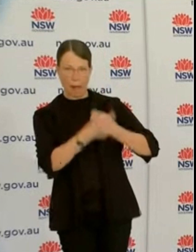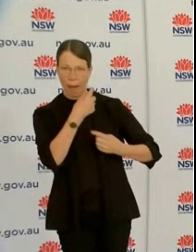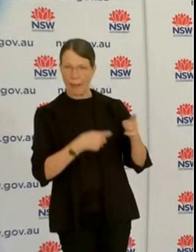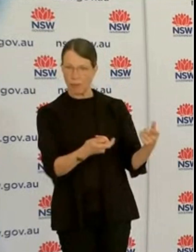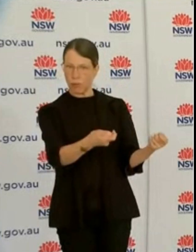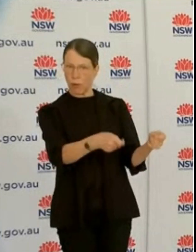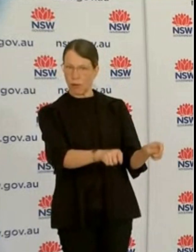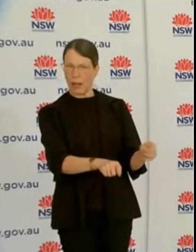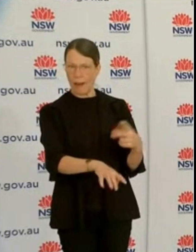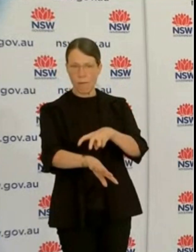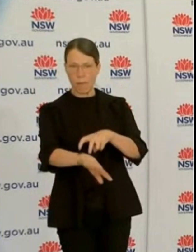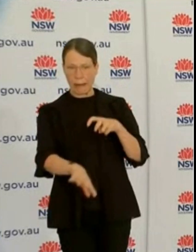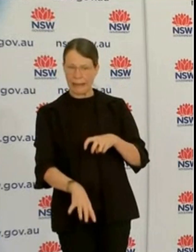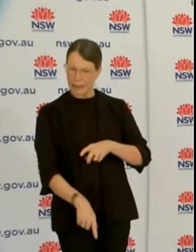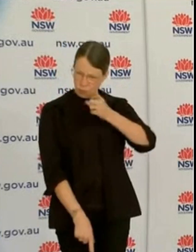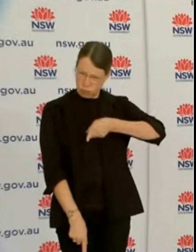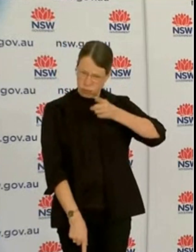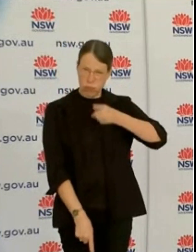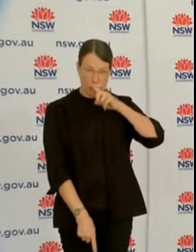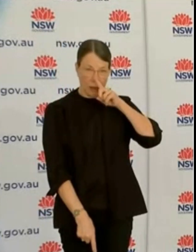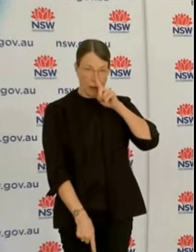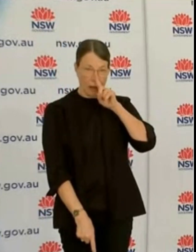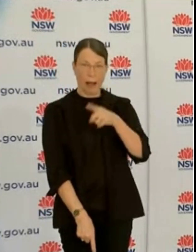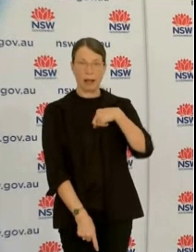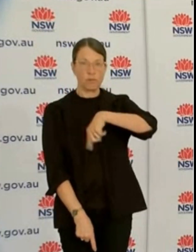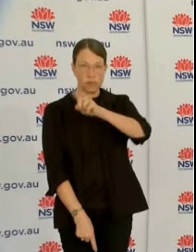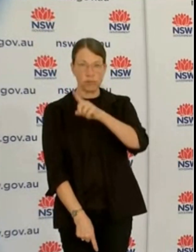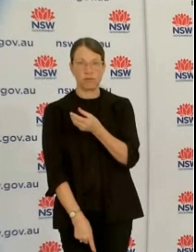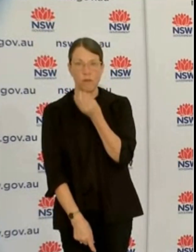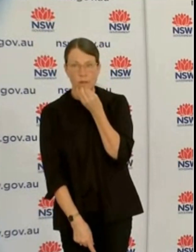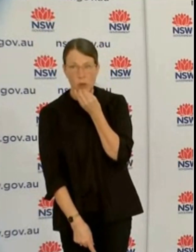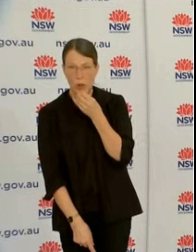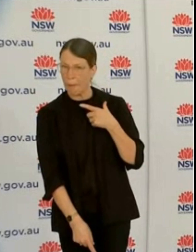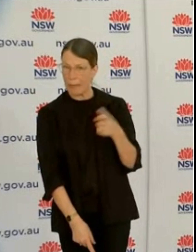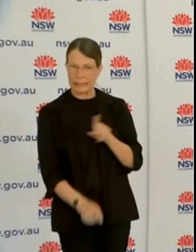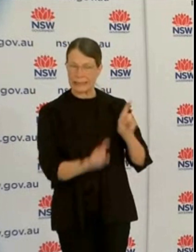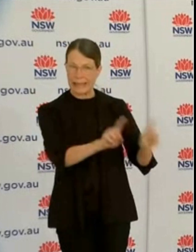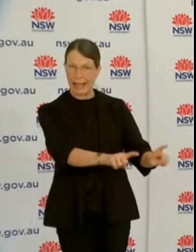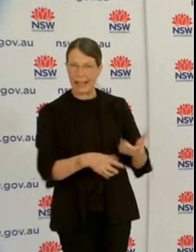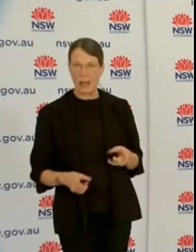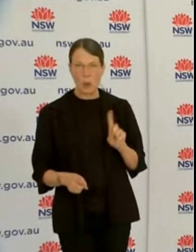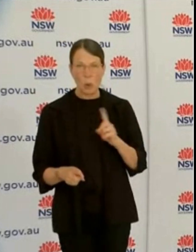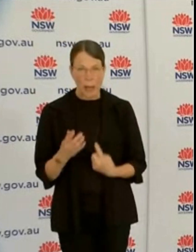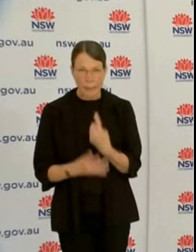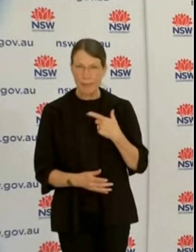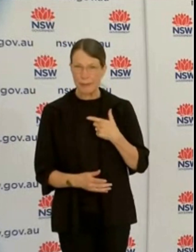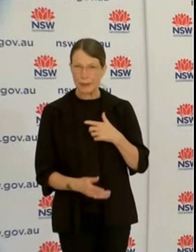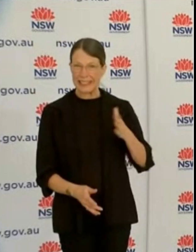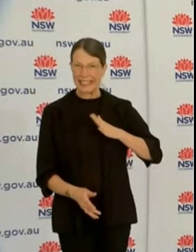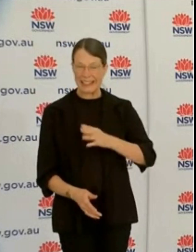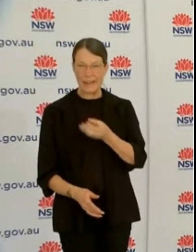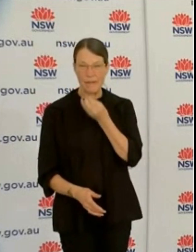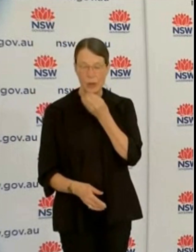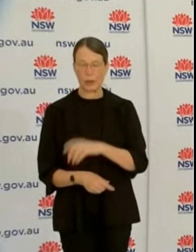locked down in Ingonia? Well, the first thing is, of course, the police have the ability to make sure that anyone that's entering regional rural New South Wales has done so